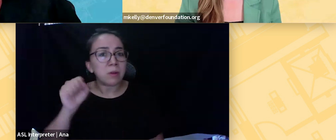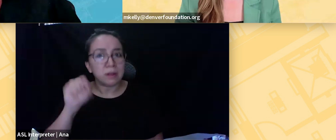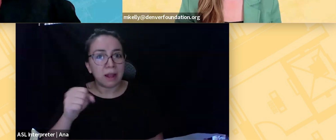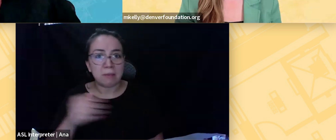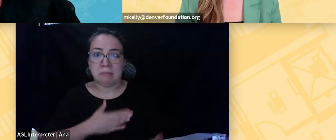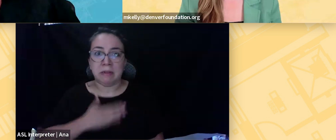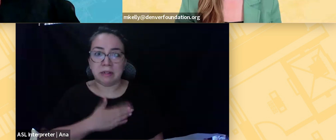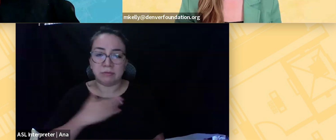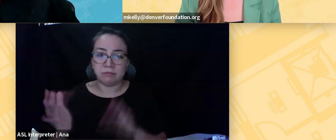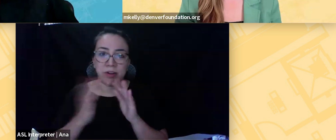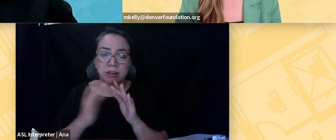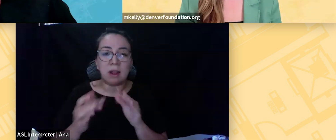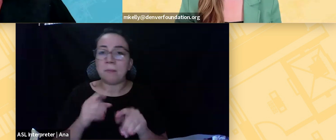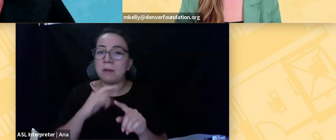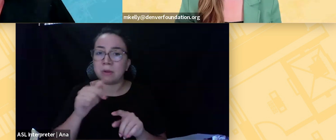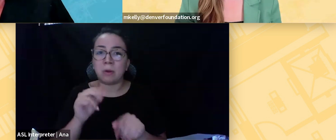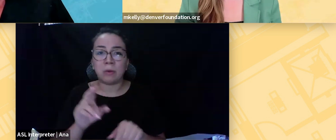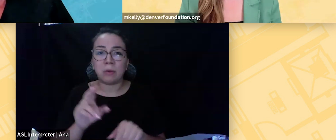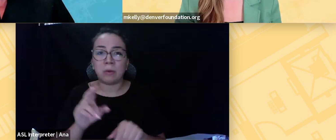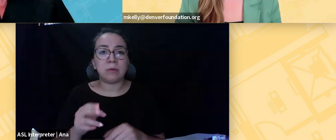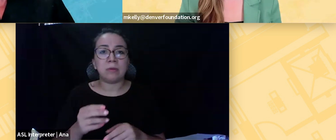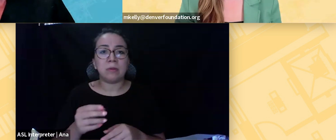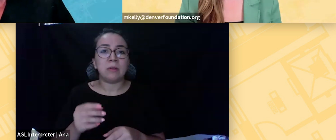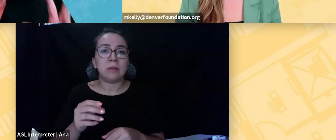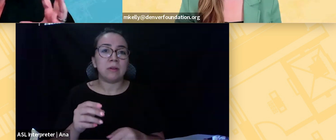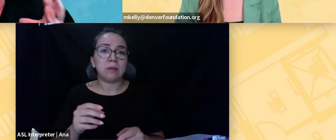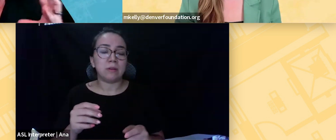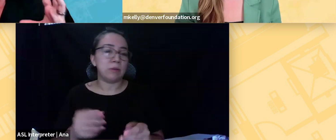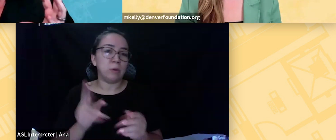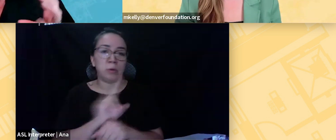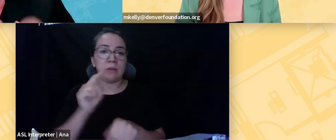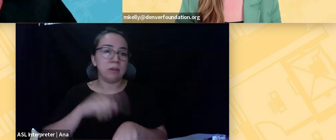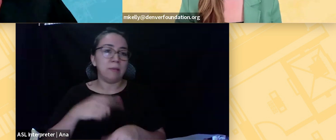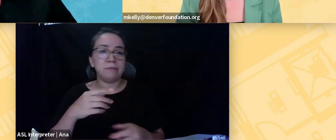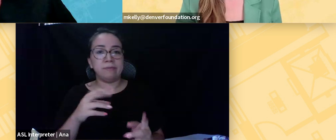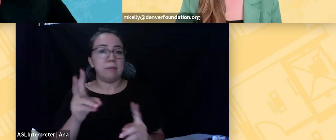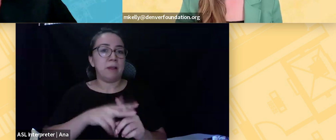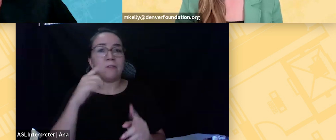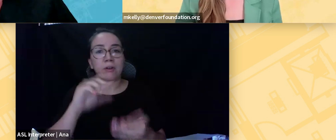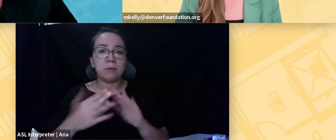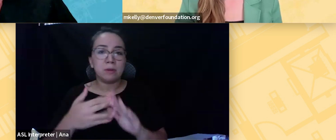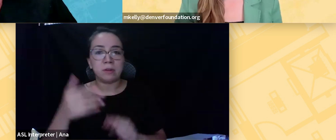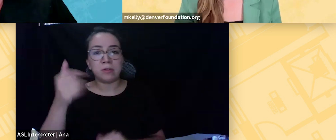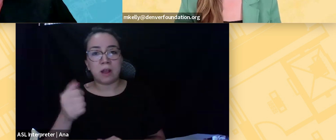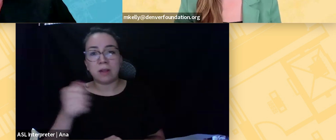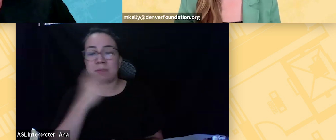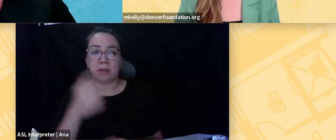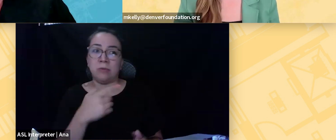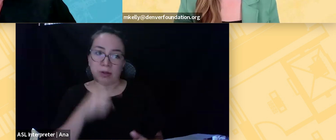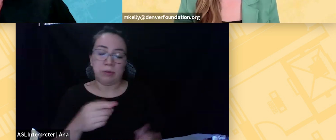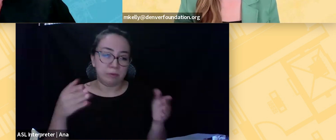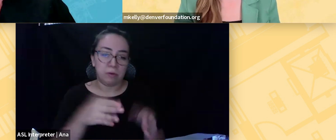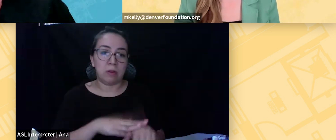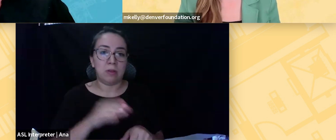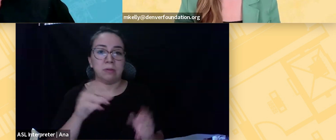reach out, but don't spend time applying for the community grants program because we really are focused on these particular issue areas for this particular